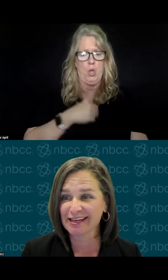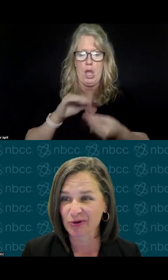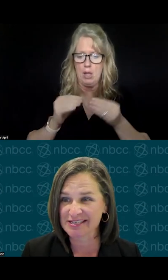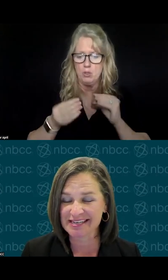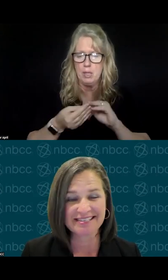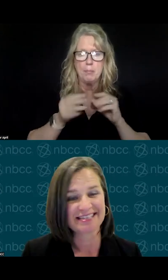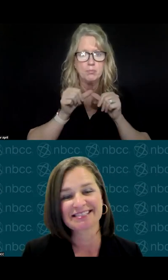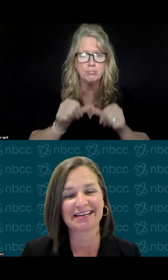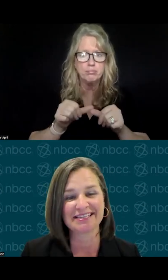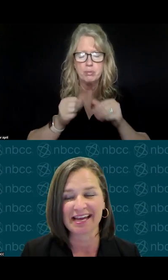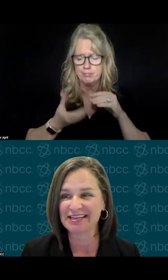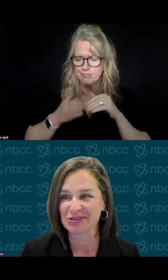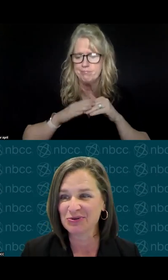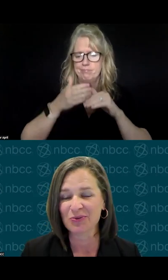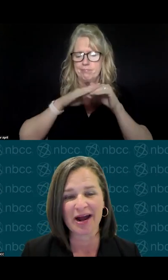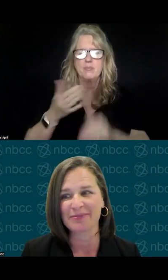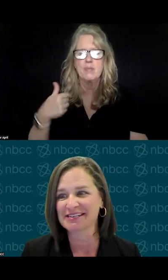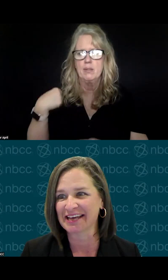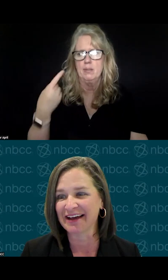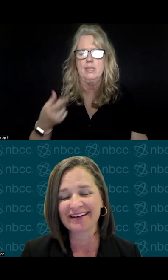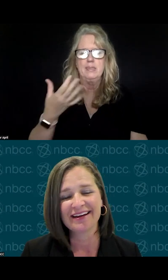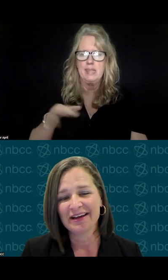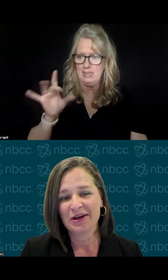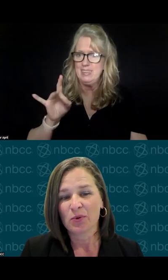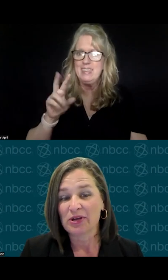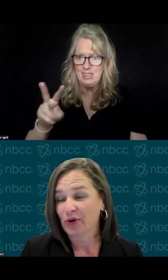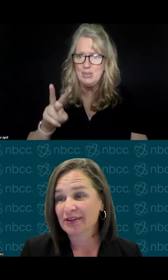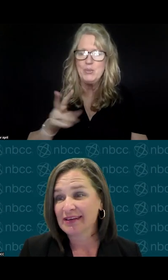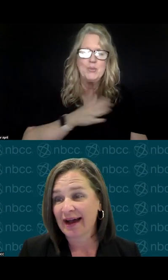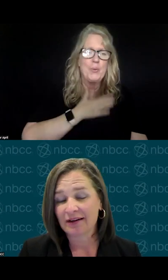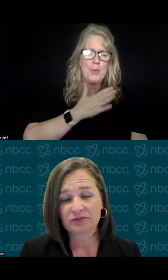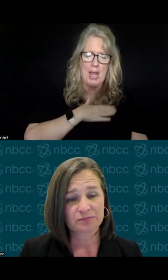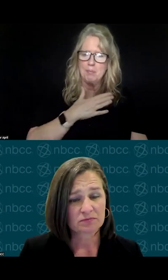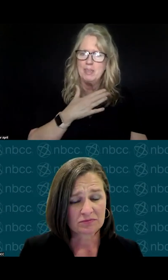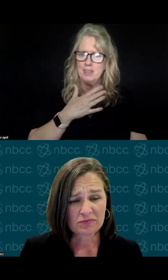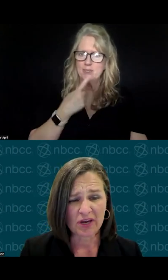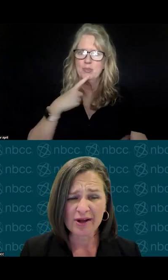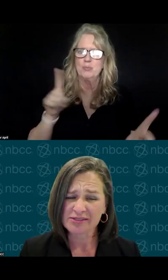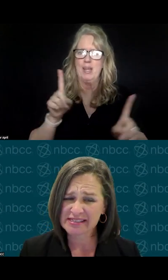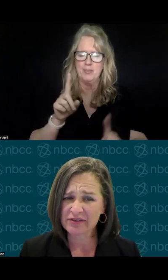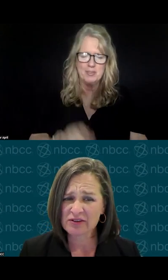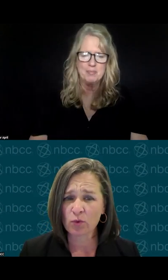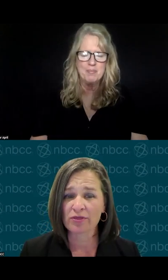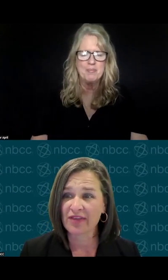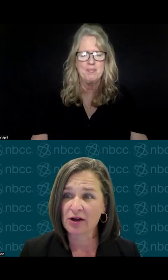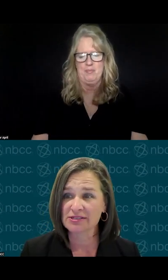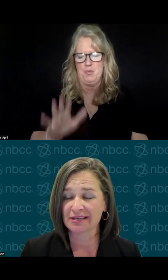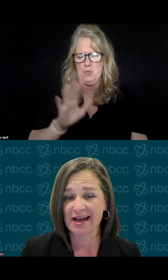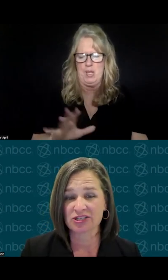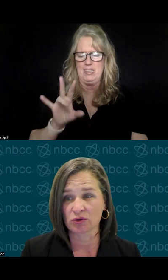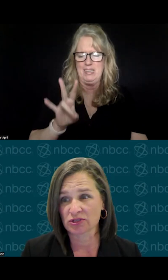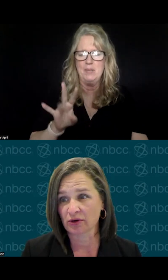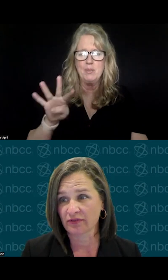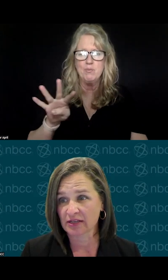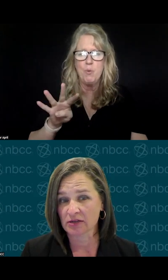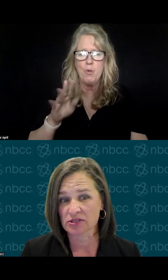steadily increasing since 1982. We're happy to say that. We currently have around 74,000